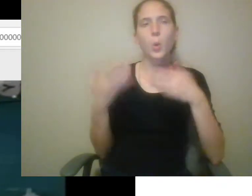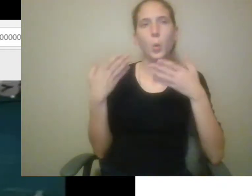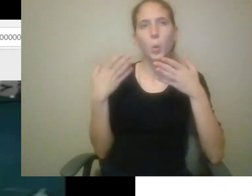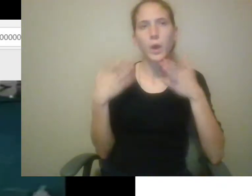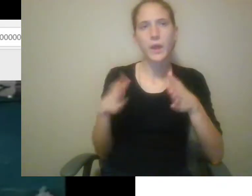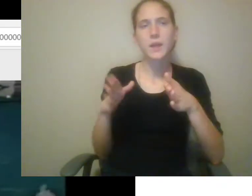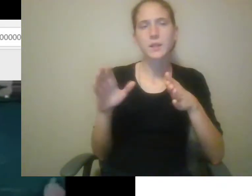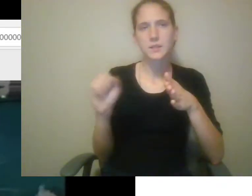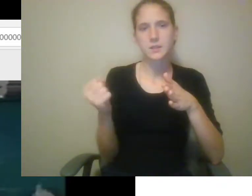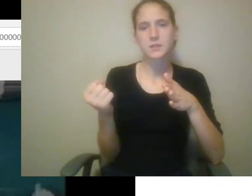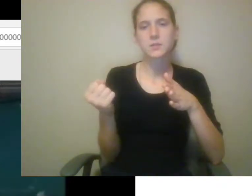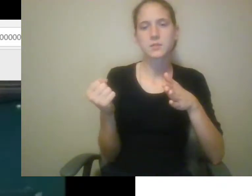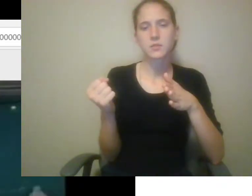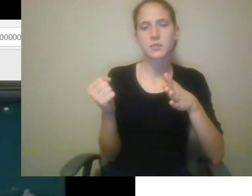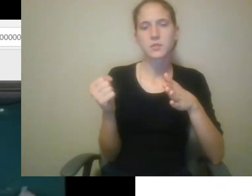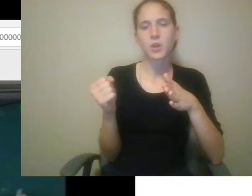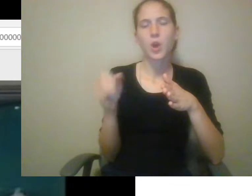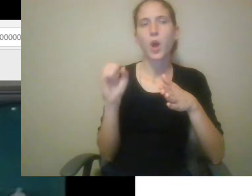ways